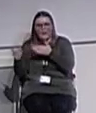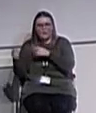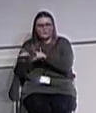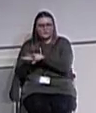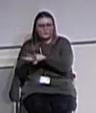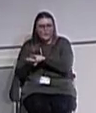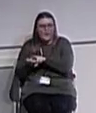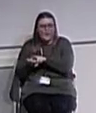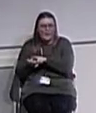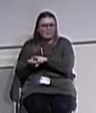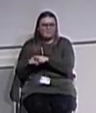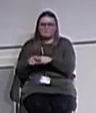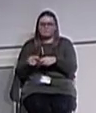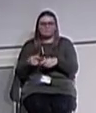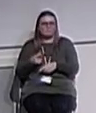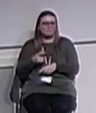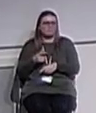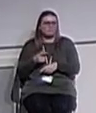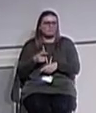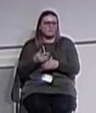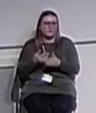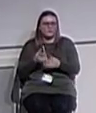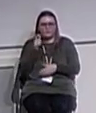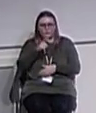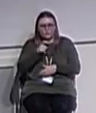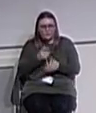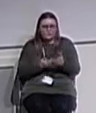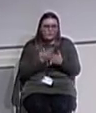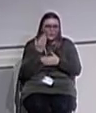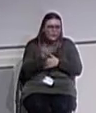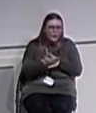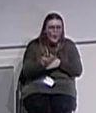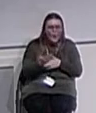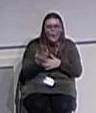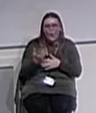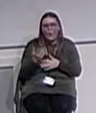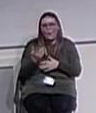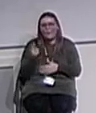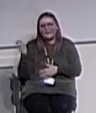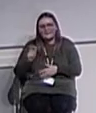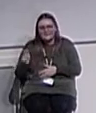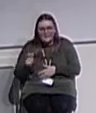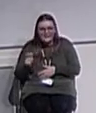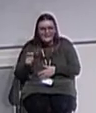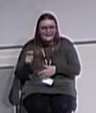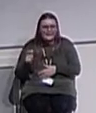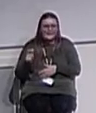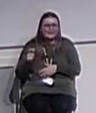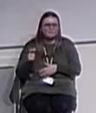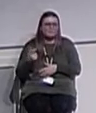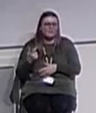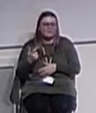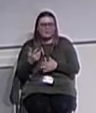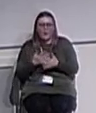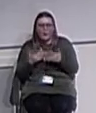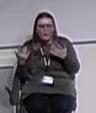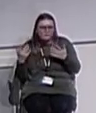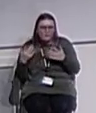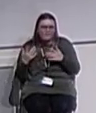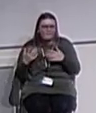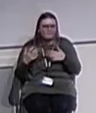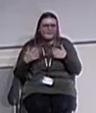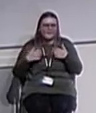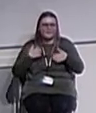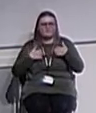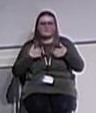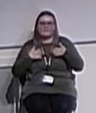the people who go to Italy and Switzerland, lots of skiing as well, which we can't really offer that in Manchester.